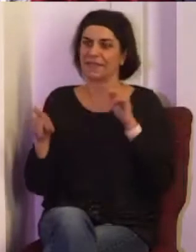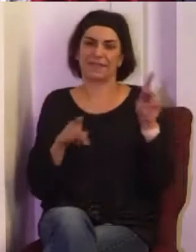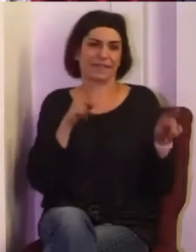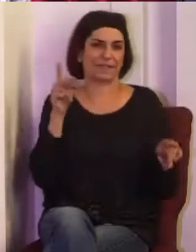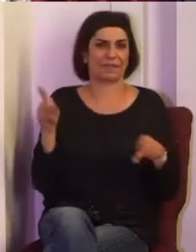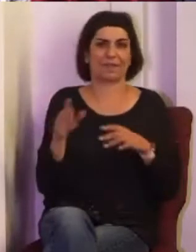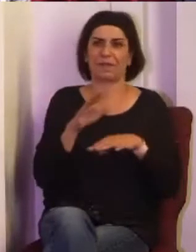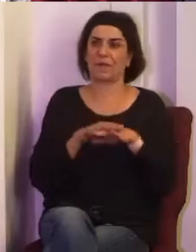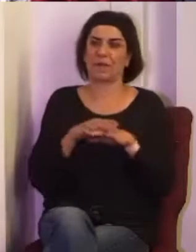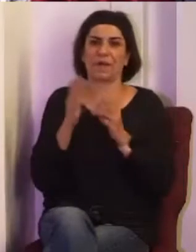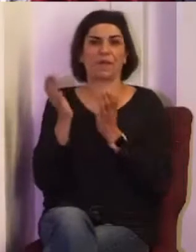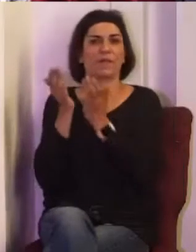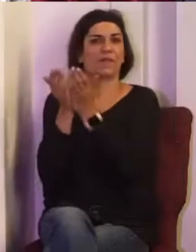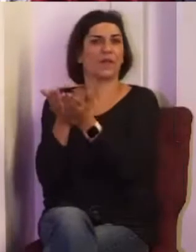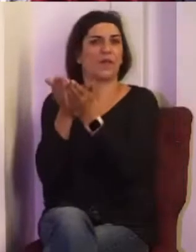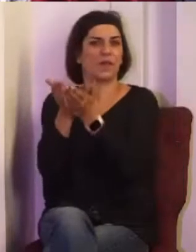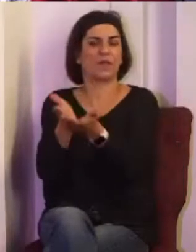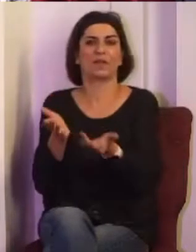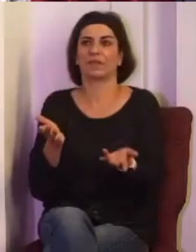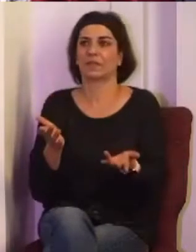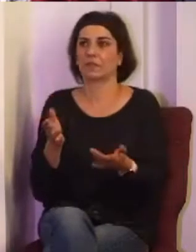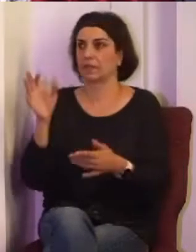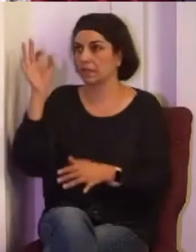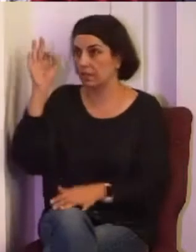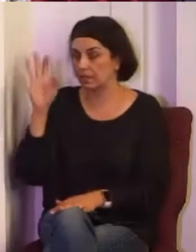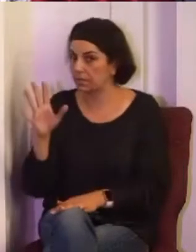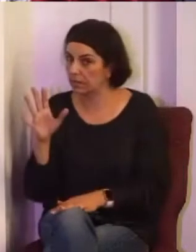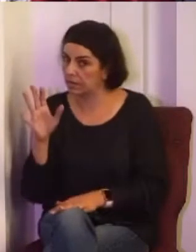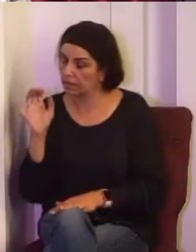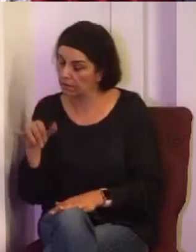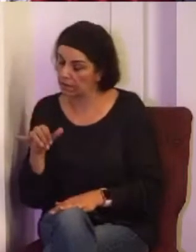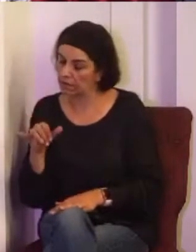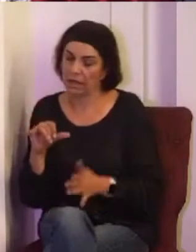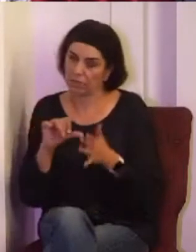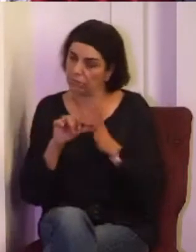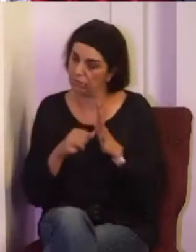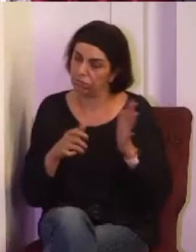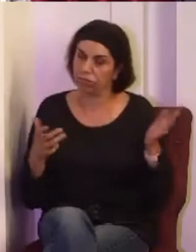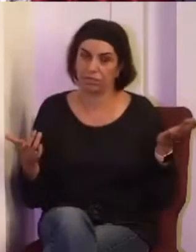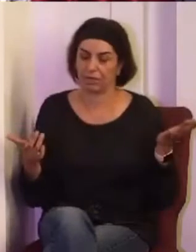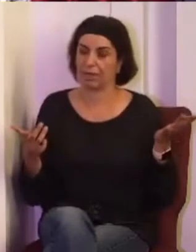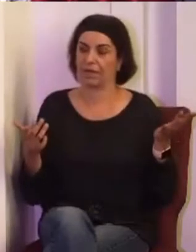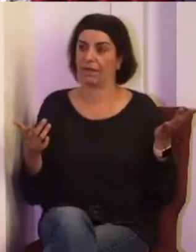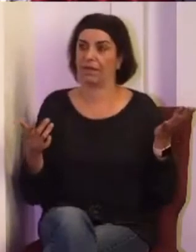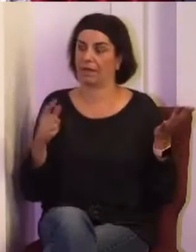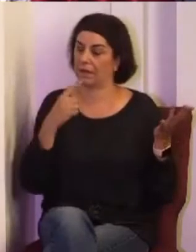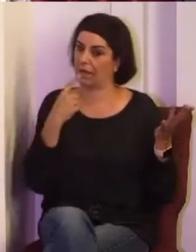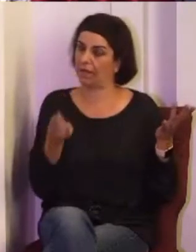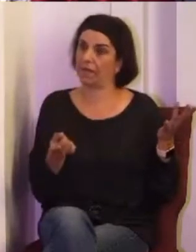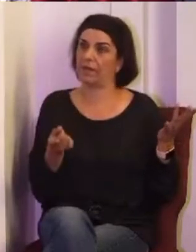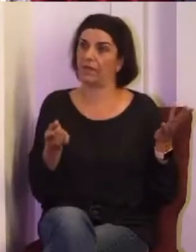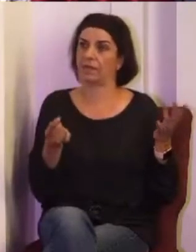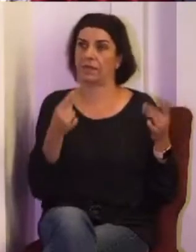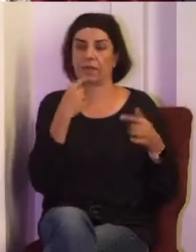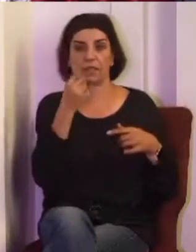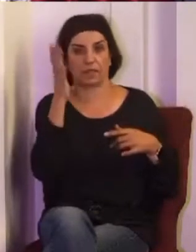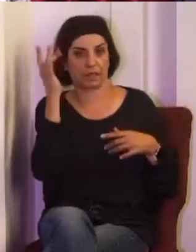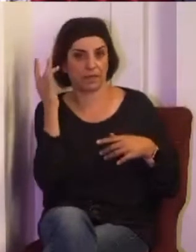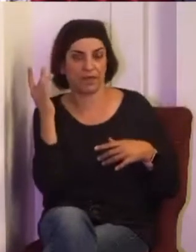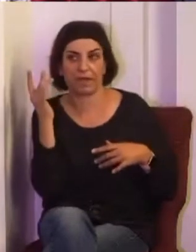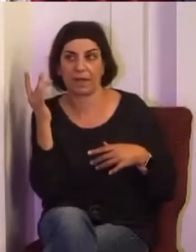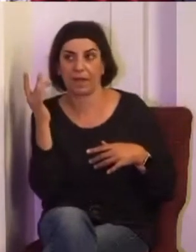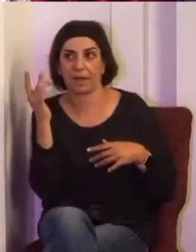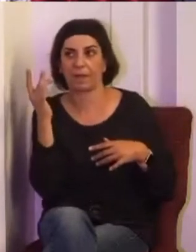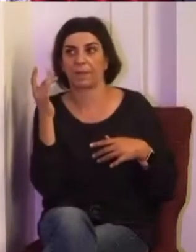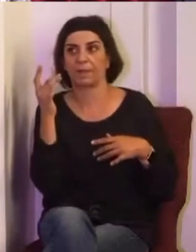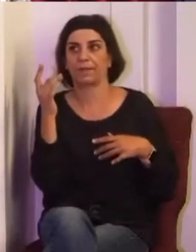by. Now you say, well, Pastor, you know, that's awful bold of you to, you know, to confess. I want to tell you why, though.